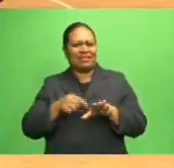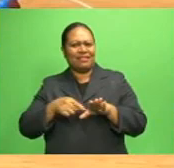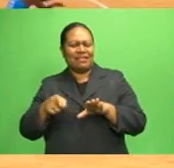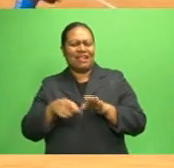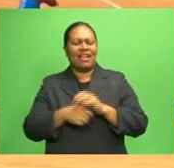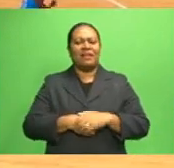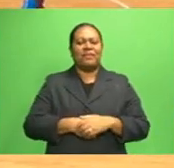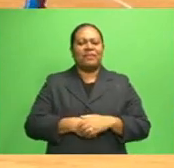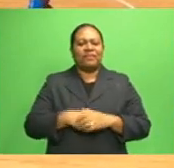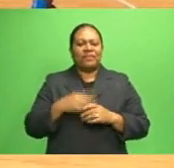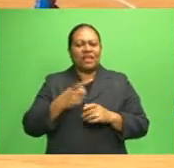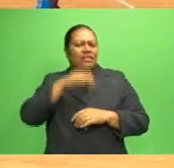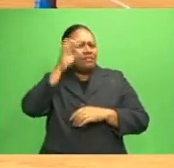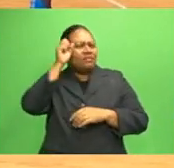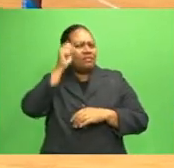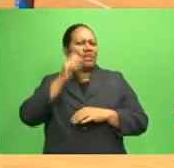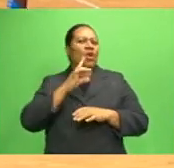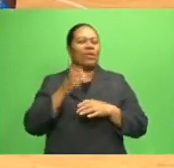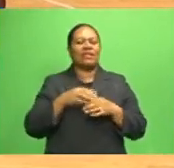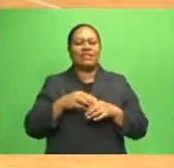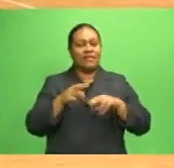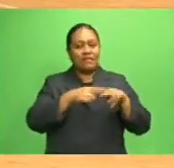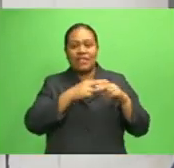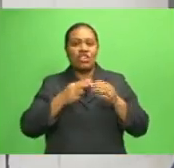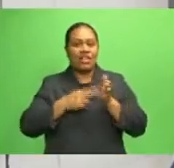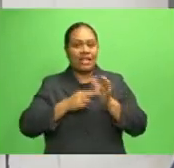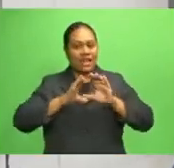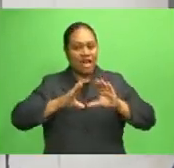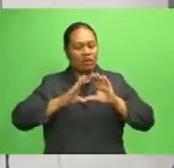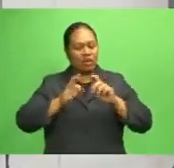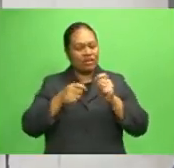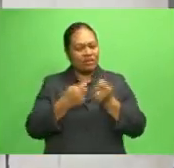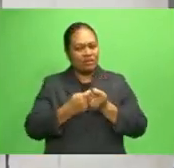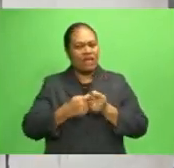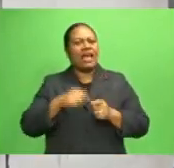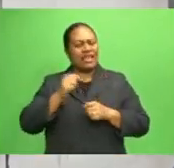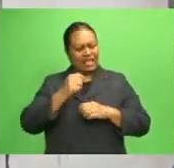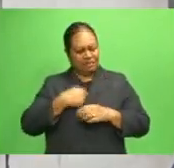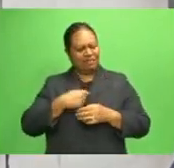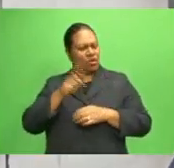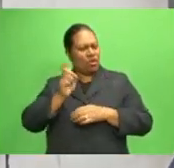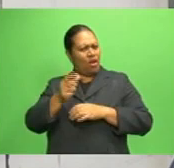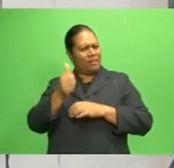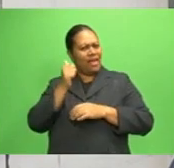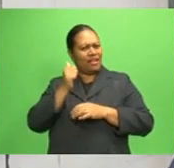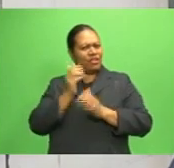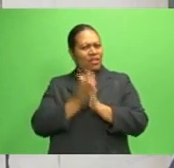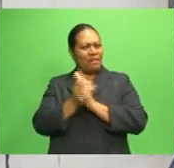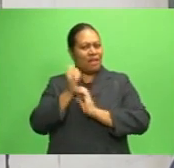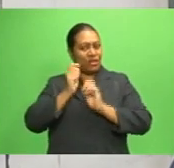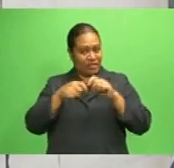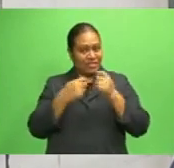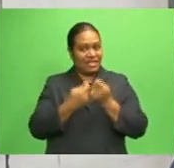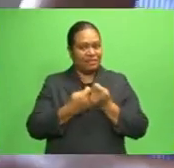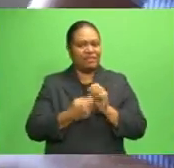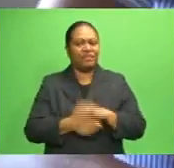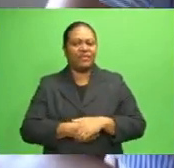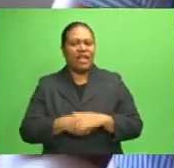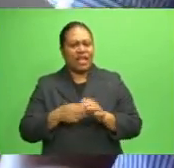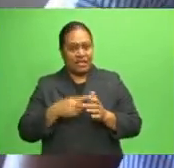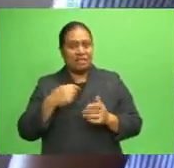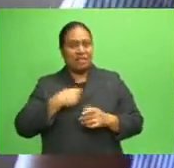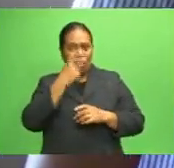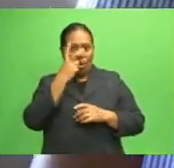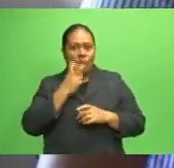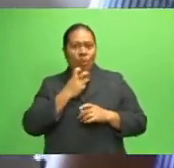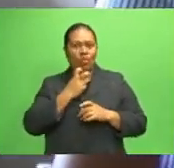break is a recall to the Fiji Pearls once again. I've been called back into the squad, and as a veteran player, yes, I will